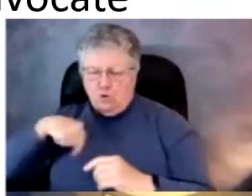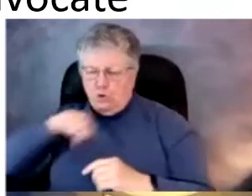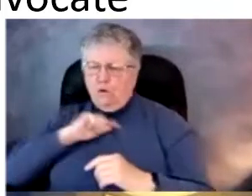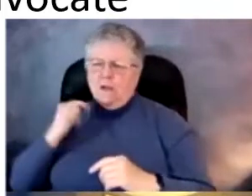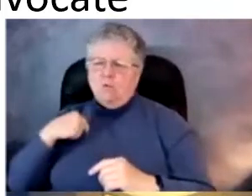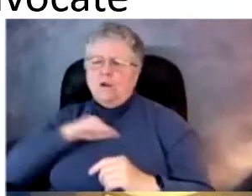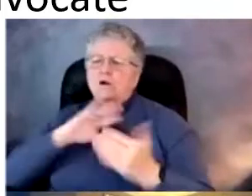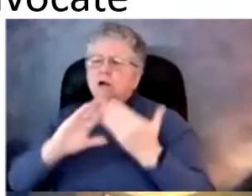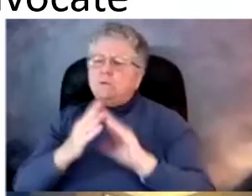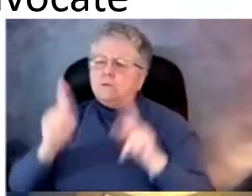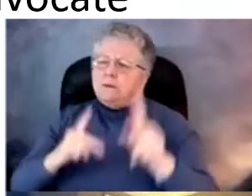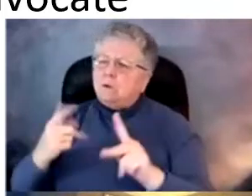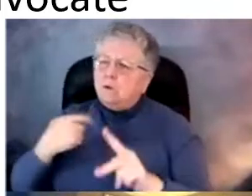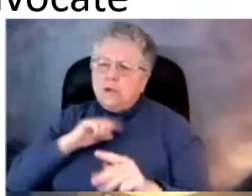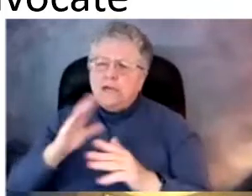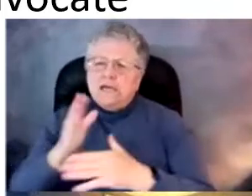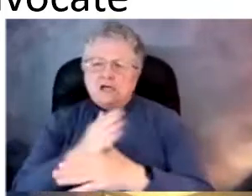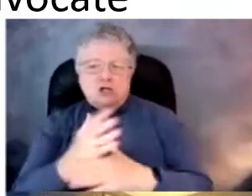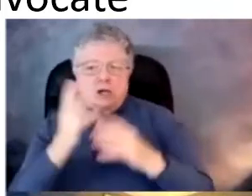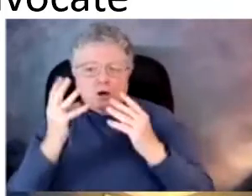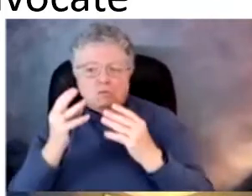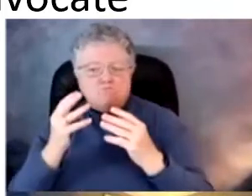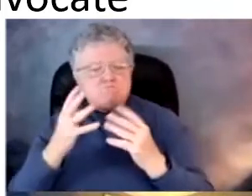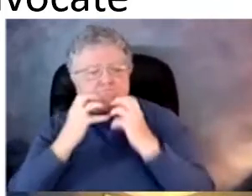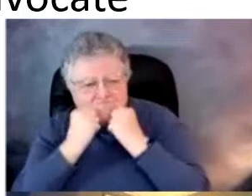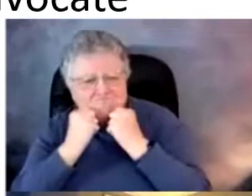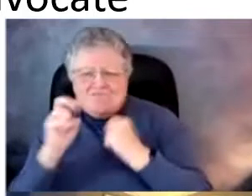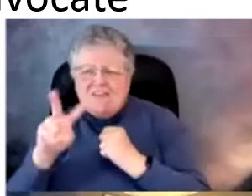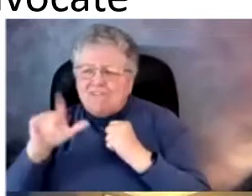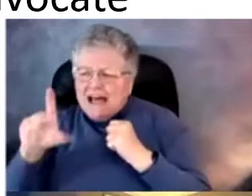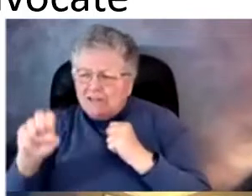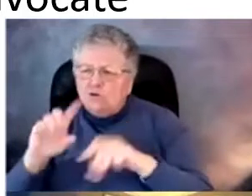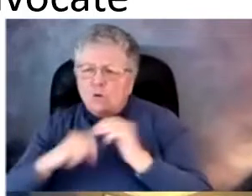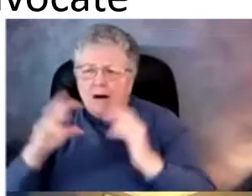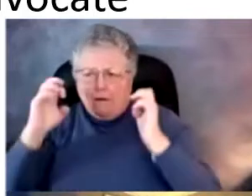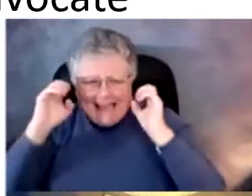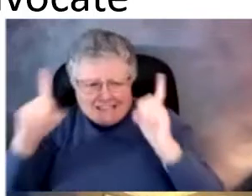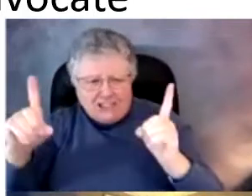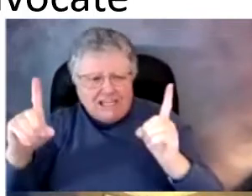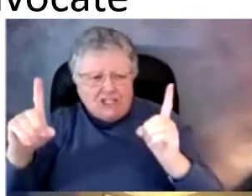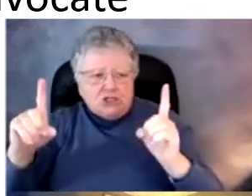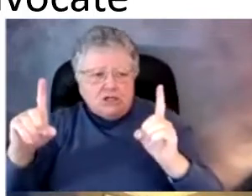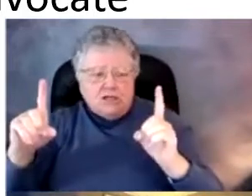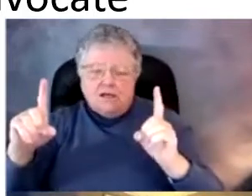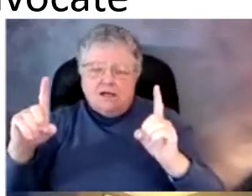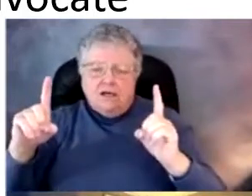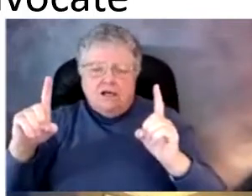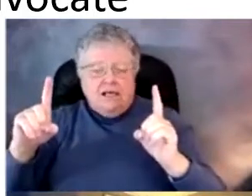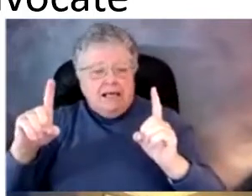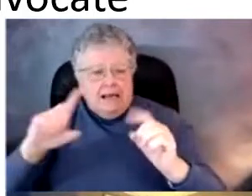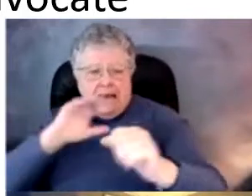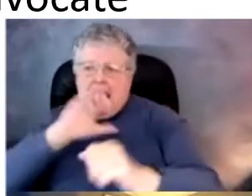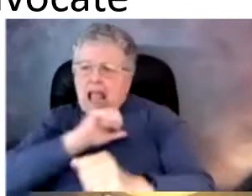values about justice, equity, and compassion. But we represent a lot of different fields